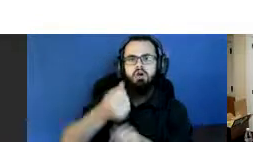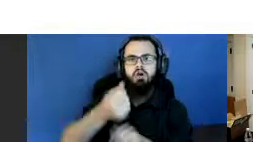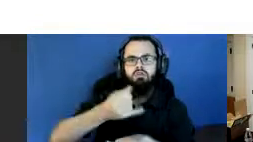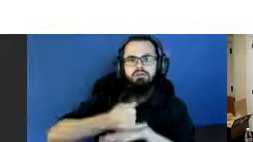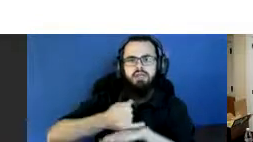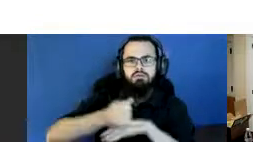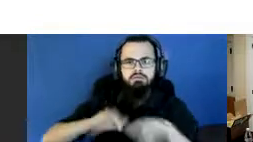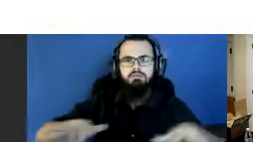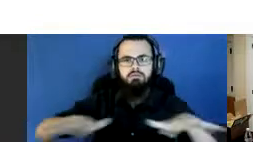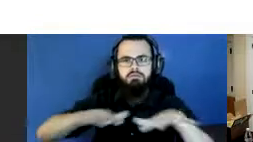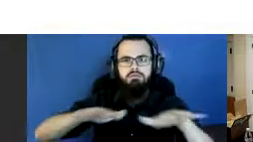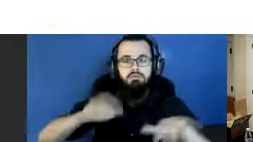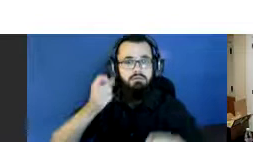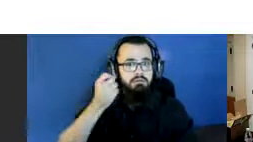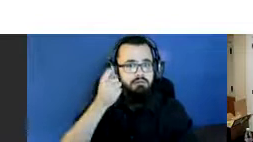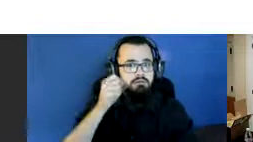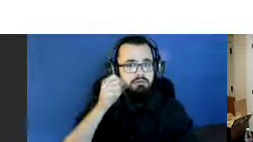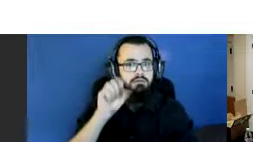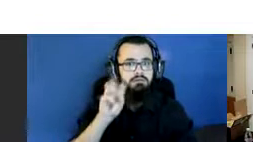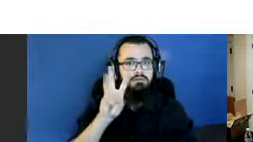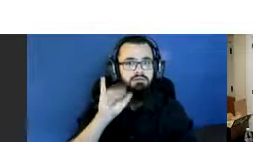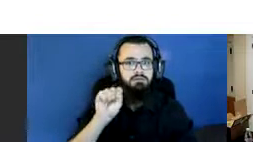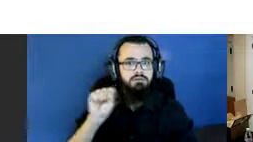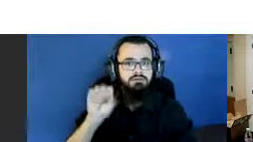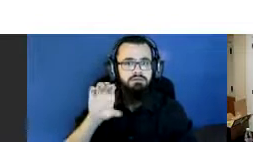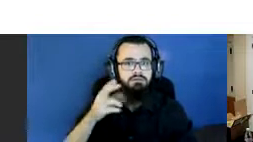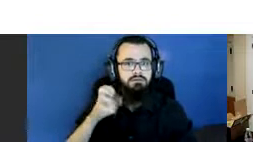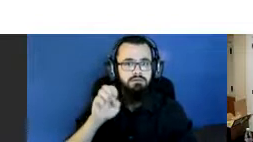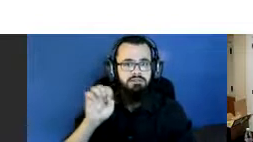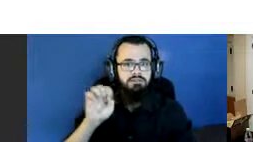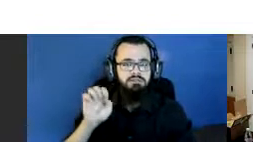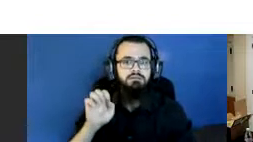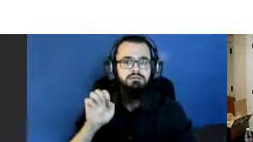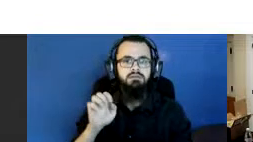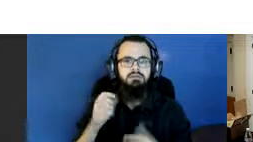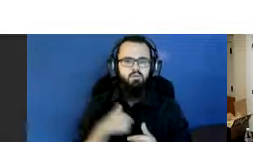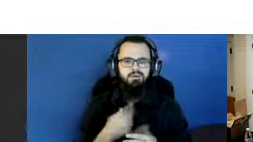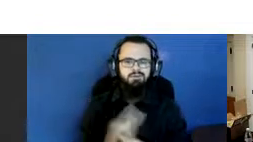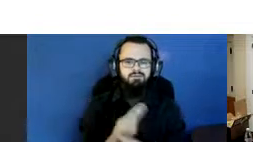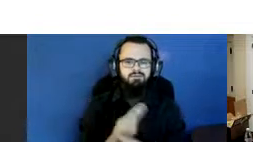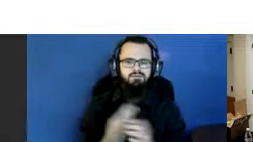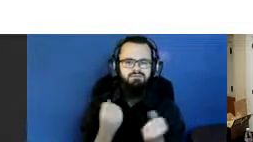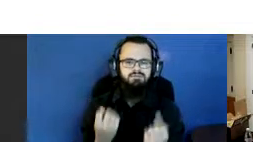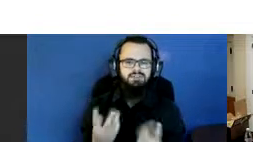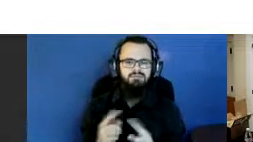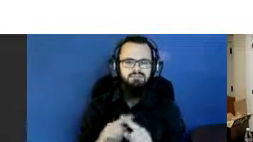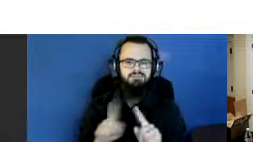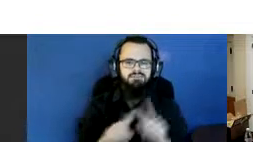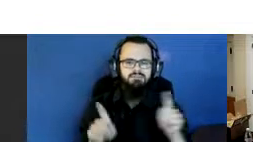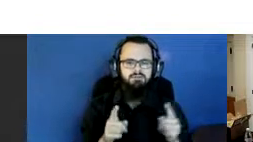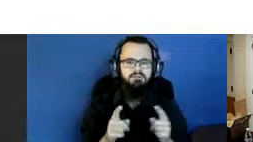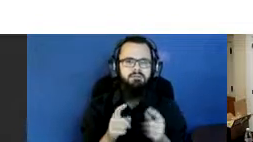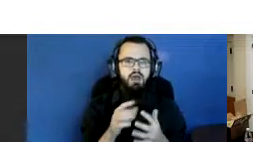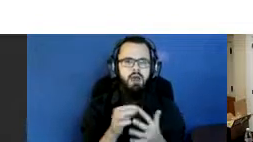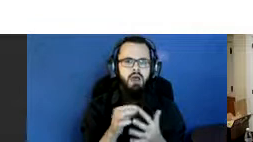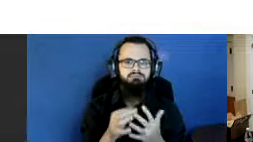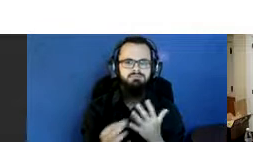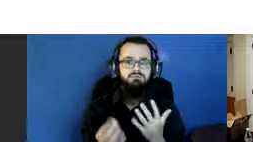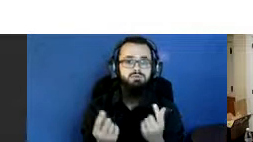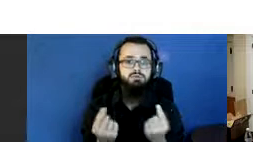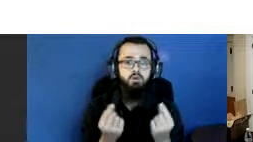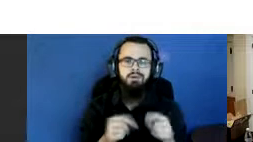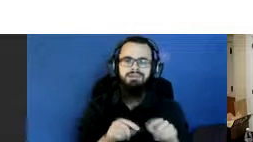cheese model, we're using several different methods. One of those is testing to identify